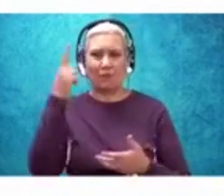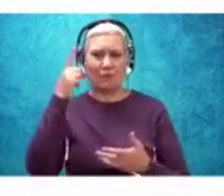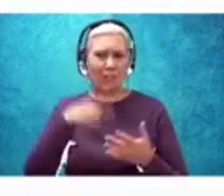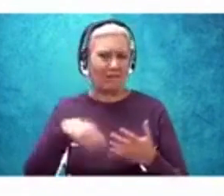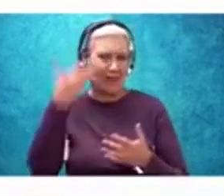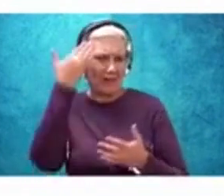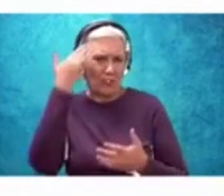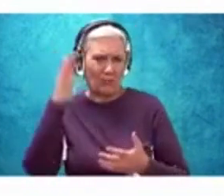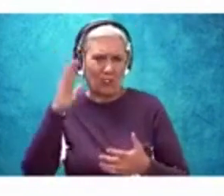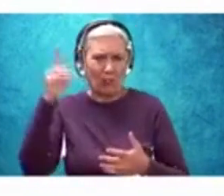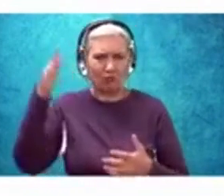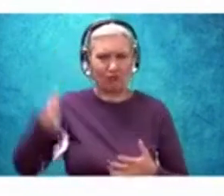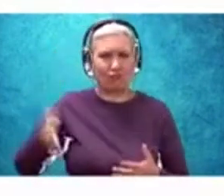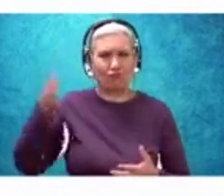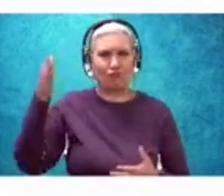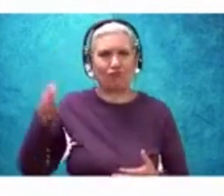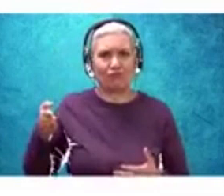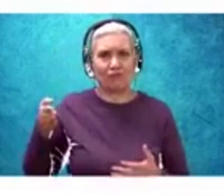length value,